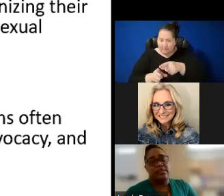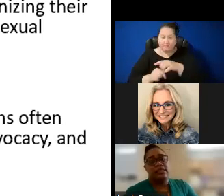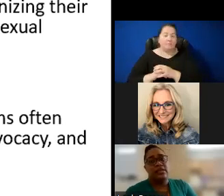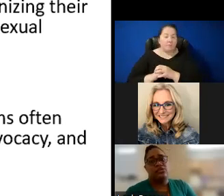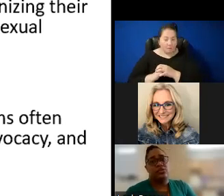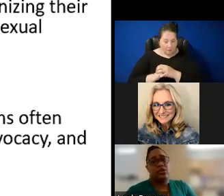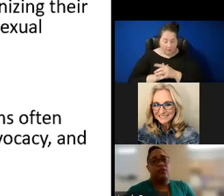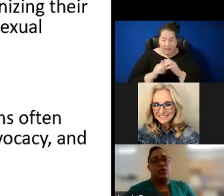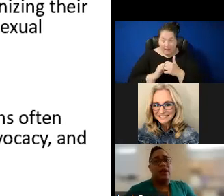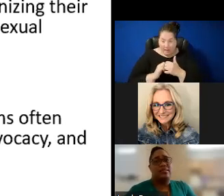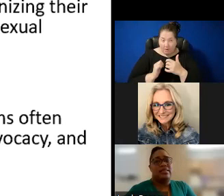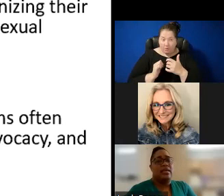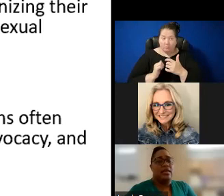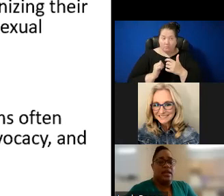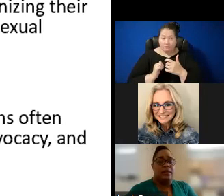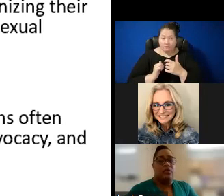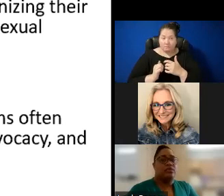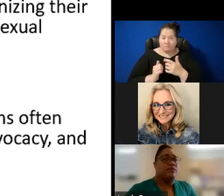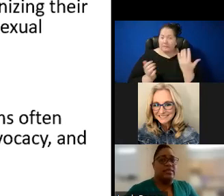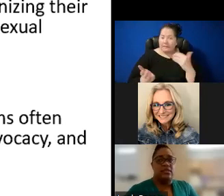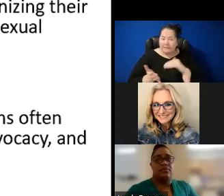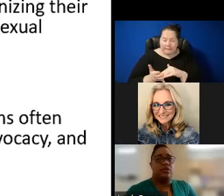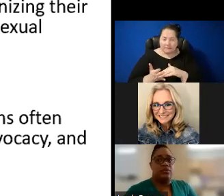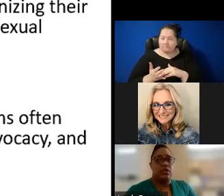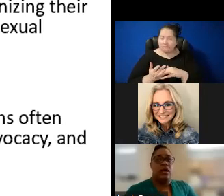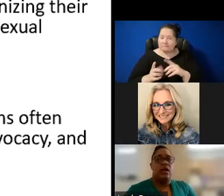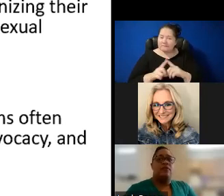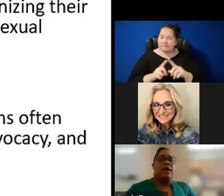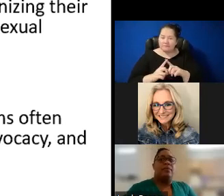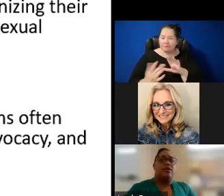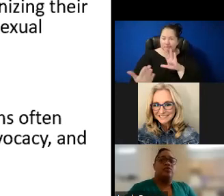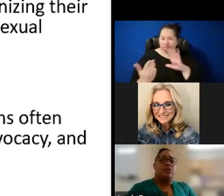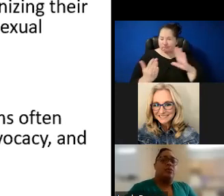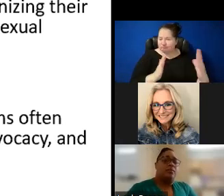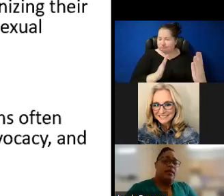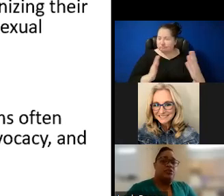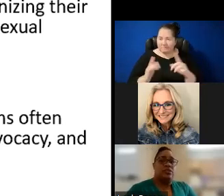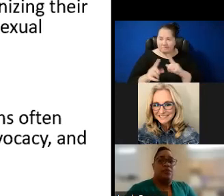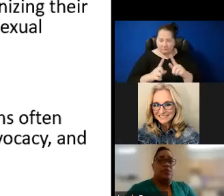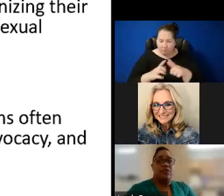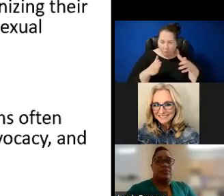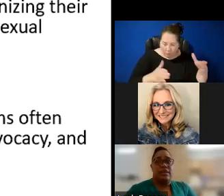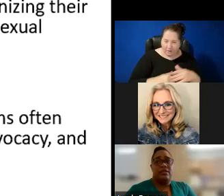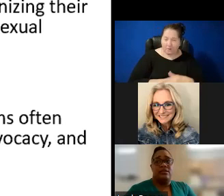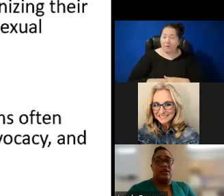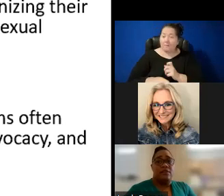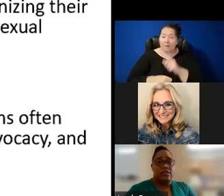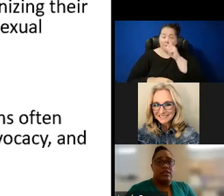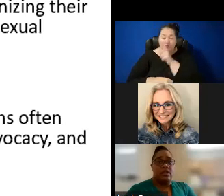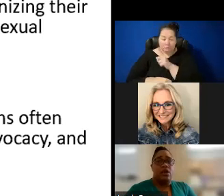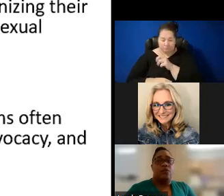impacted by sexual assault requires, again, a multifaceted approach, right? Because we want to make sure that we're respecting